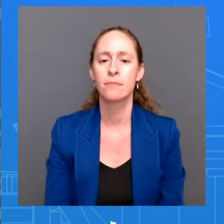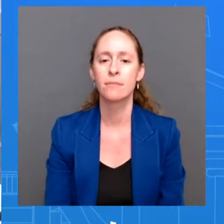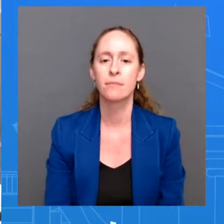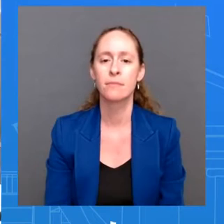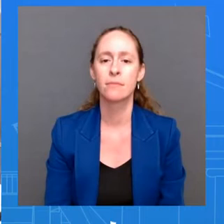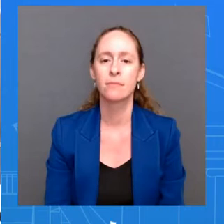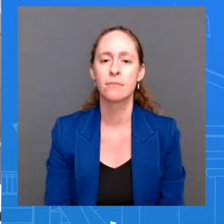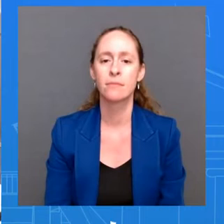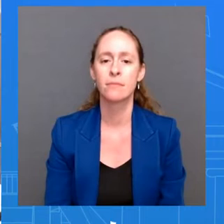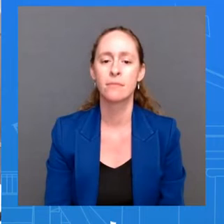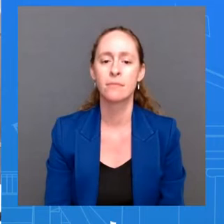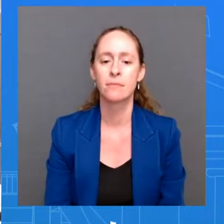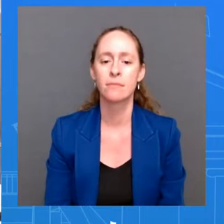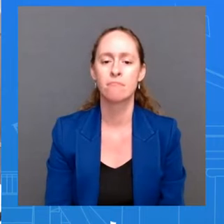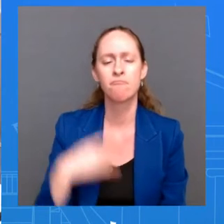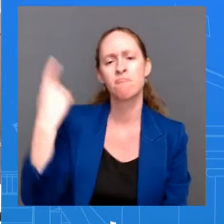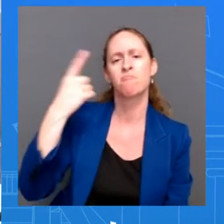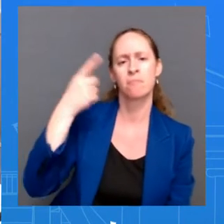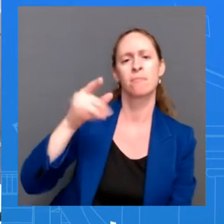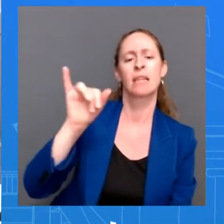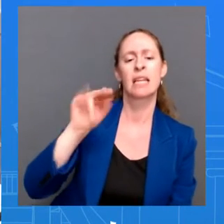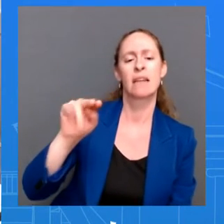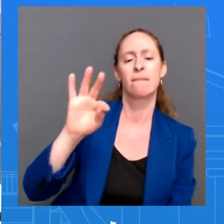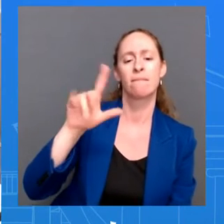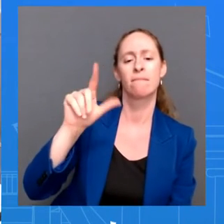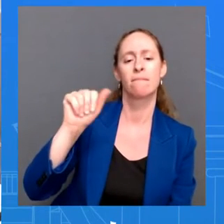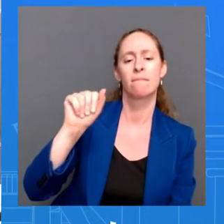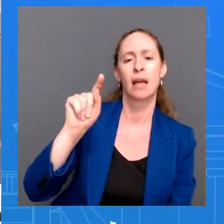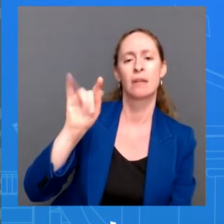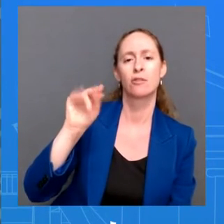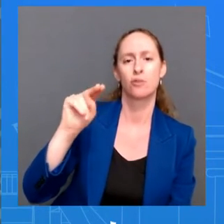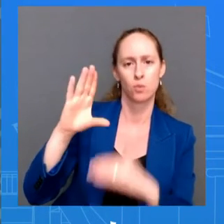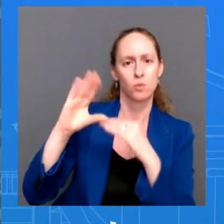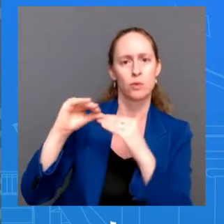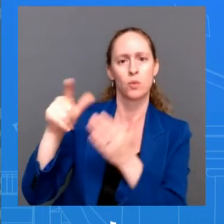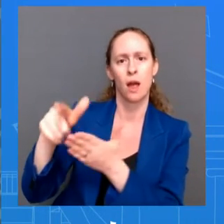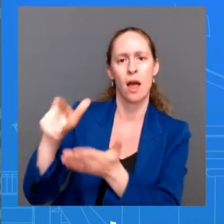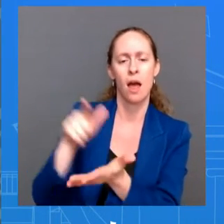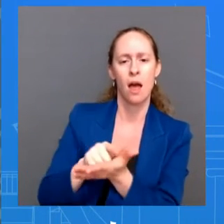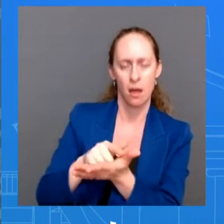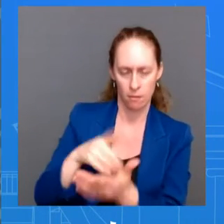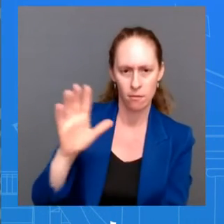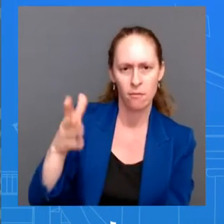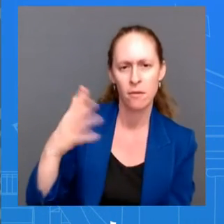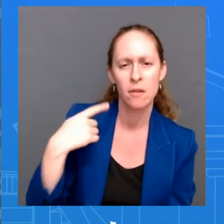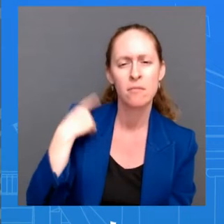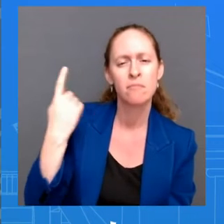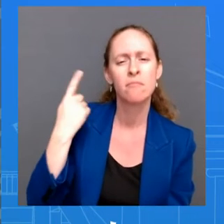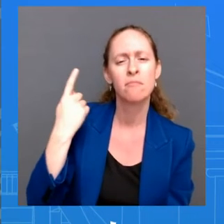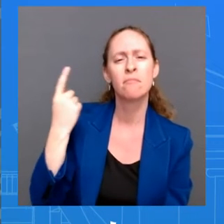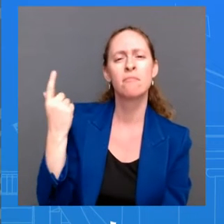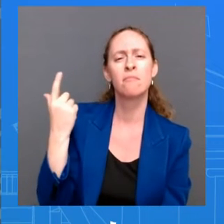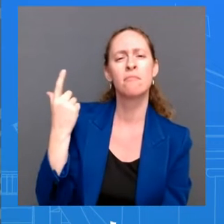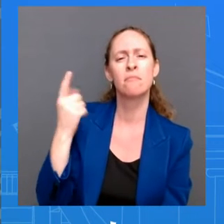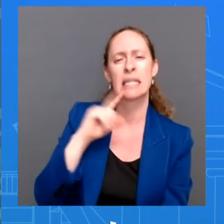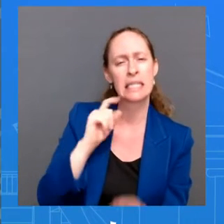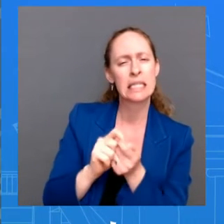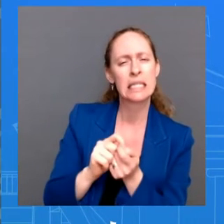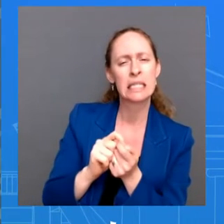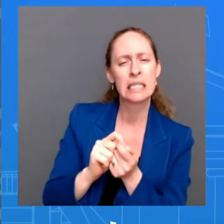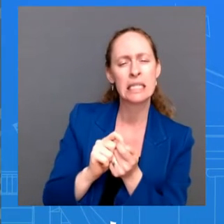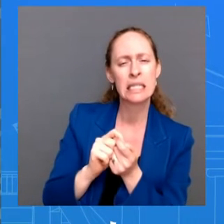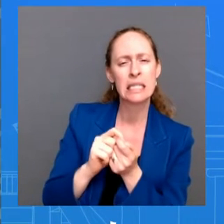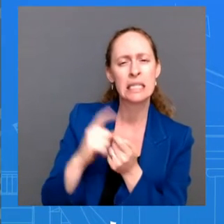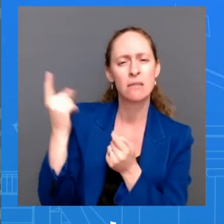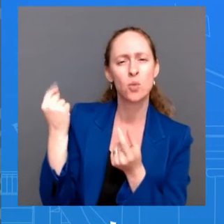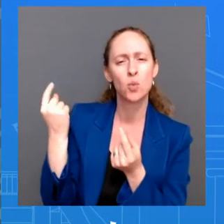president see his role in getting this over the finish line? Well, look, this is, as I said moments ago, we